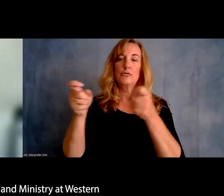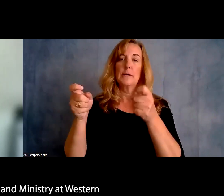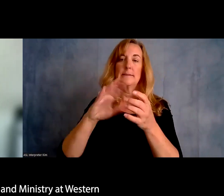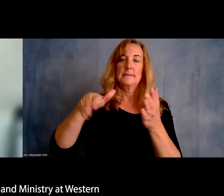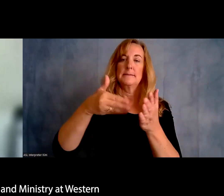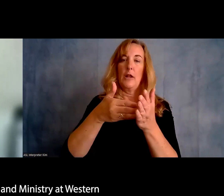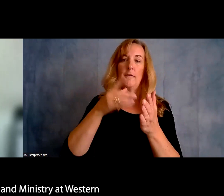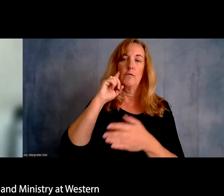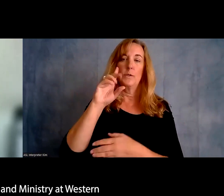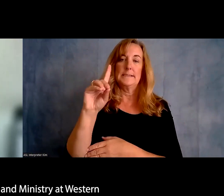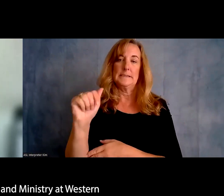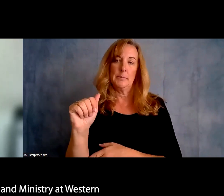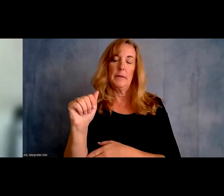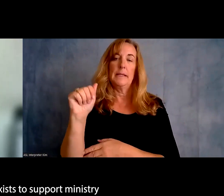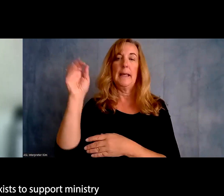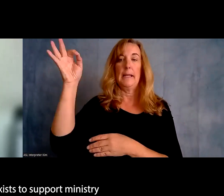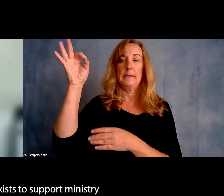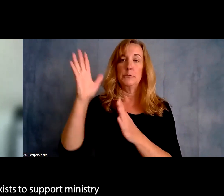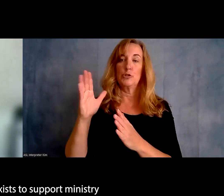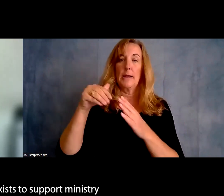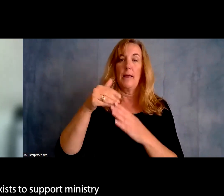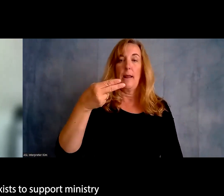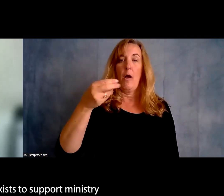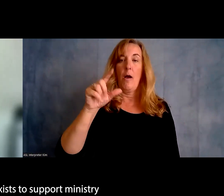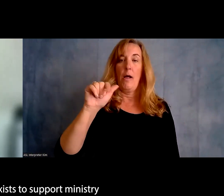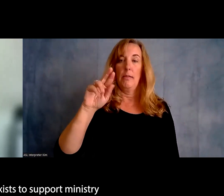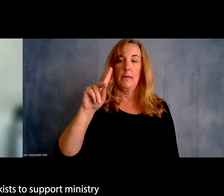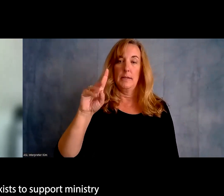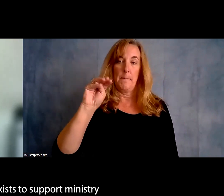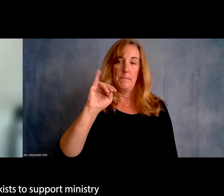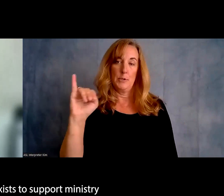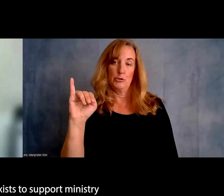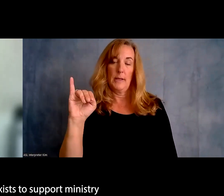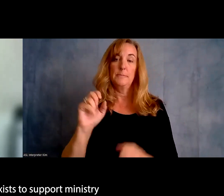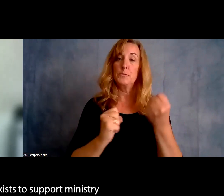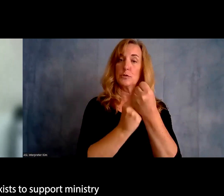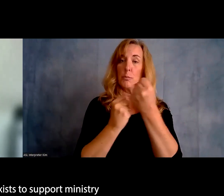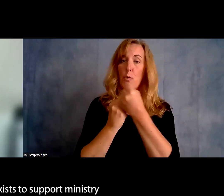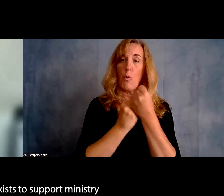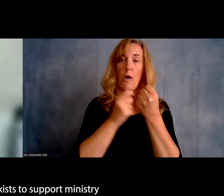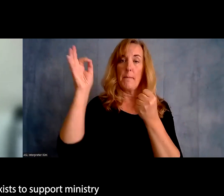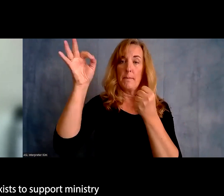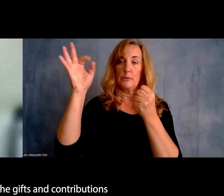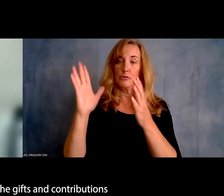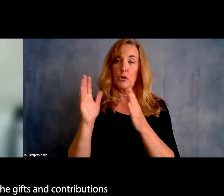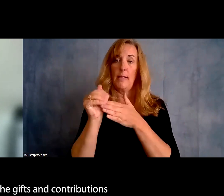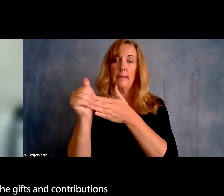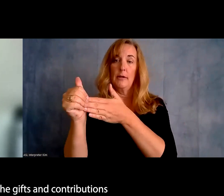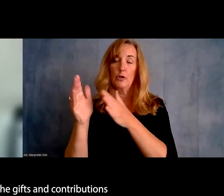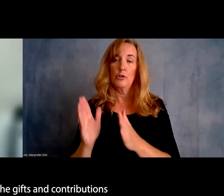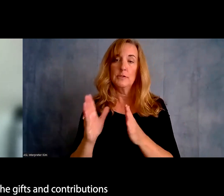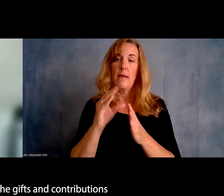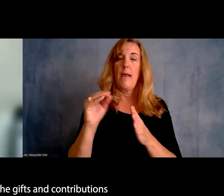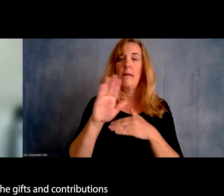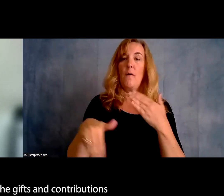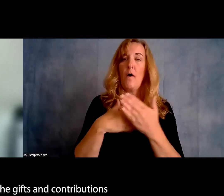Western Theological Seminary in Holland. The center exists to support ministry leaders of all abilities in nurturing and receiving the